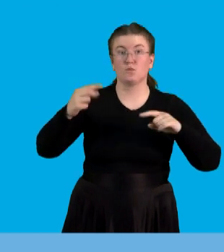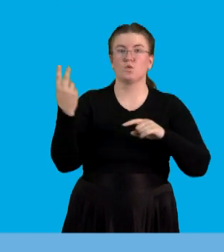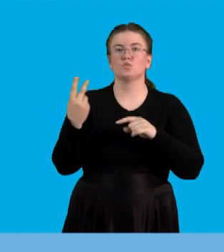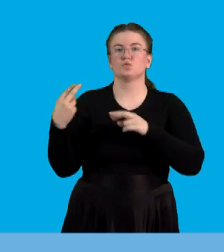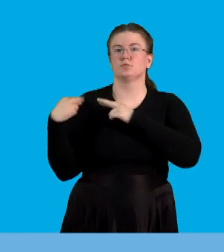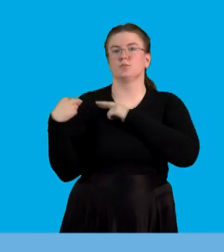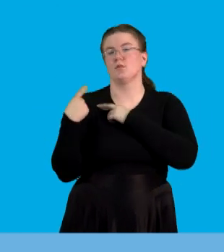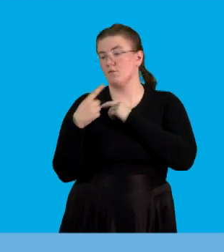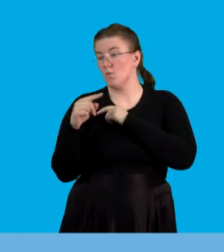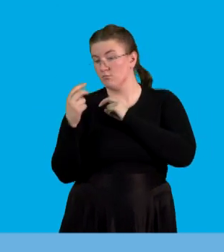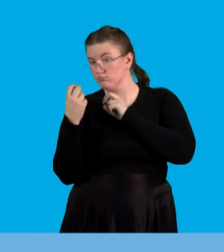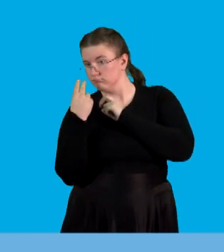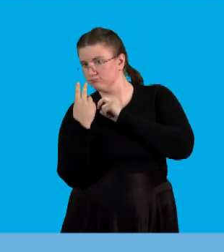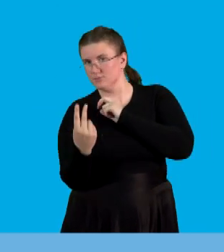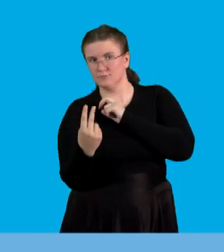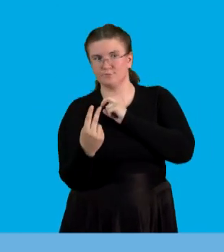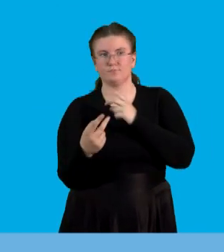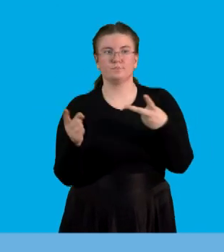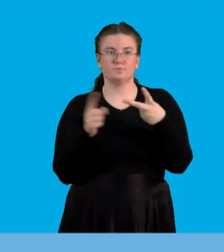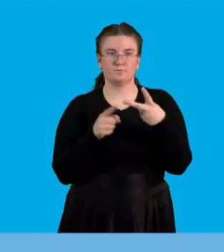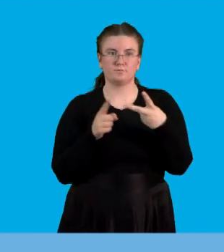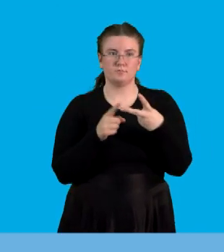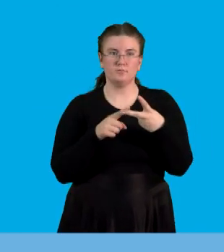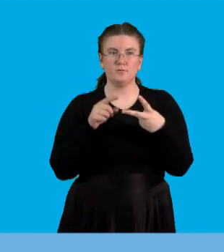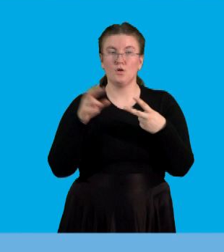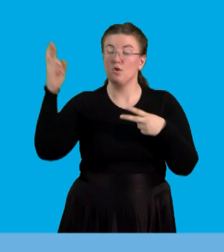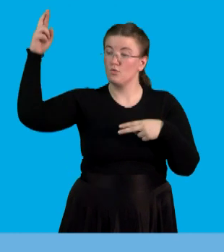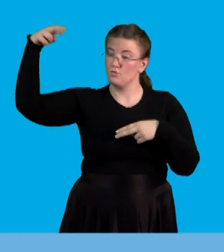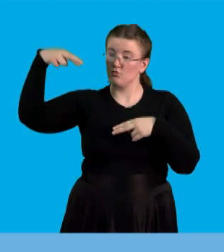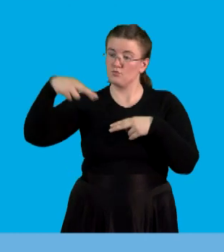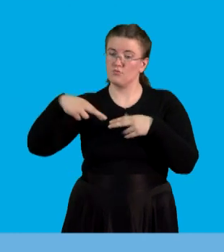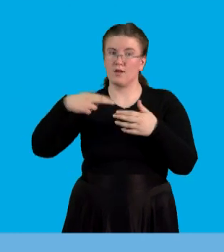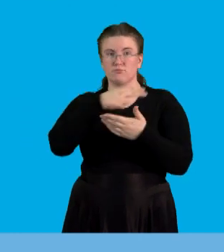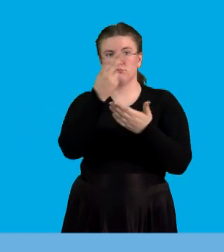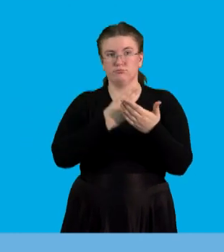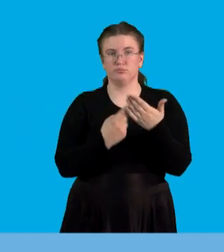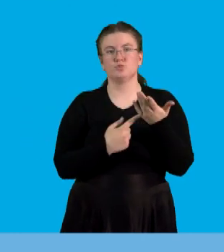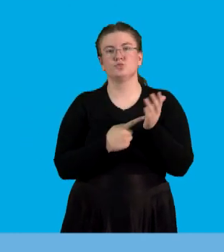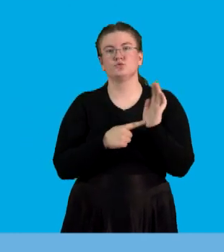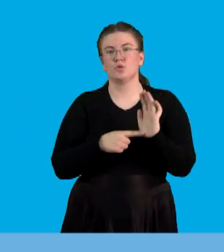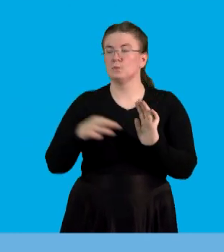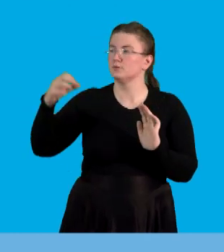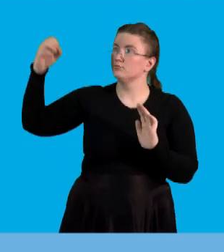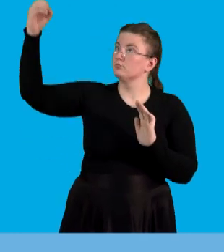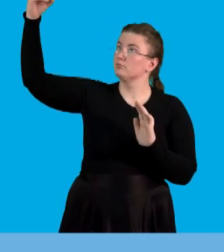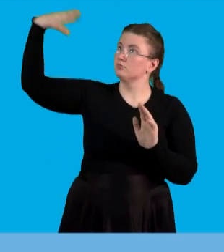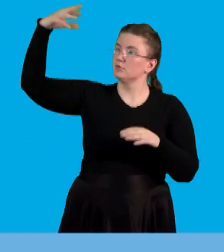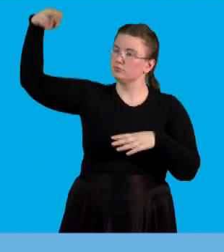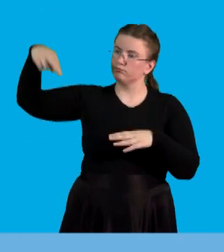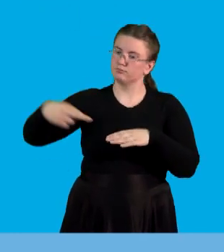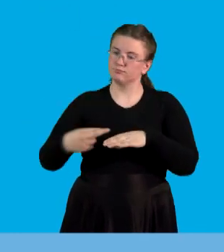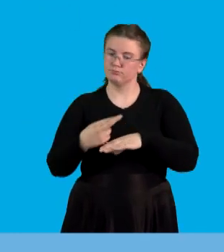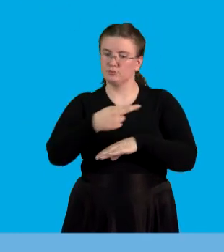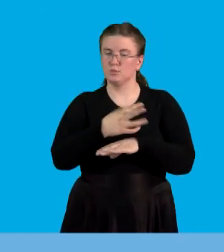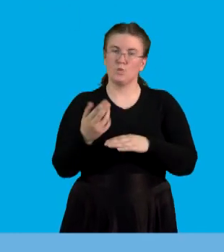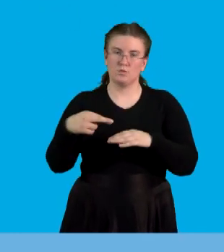two, a ray diagram is a drawing that shows the path of light. In this case, how light bends either towards the